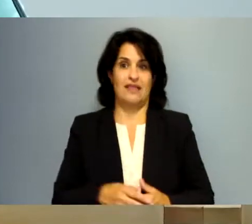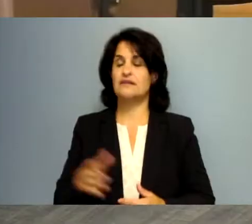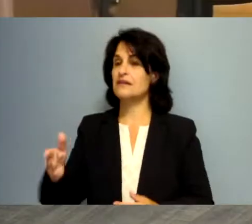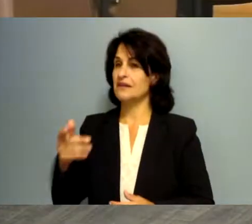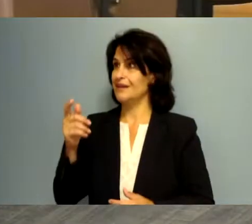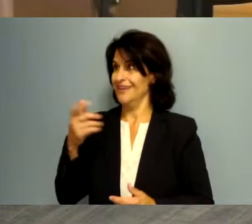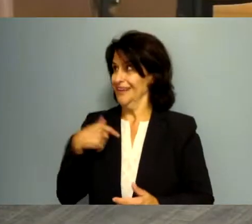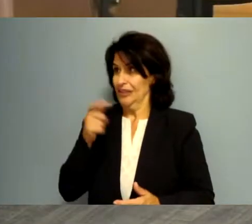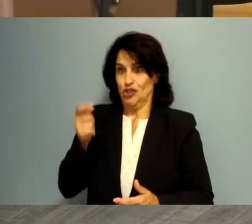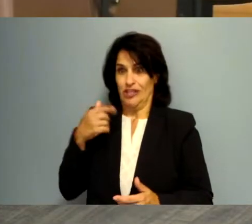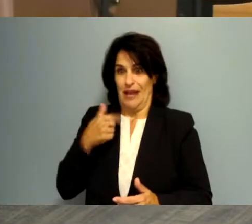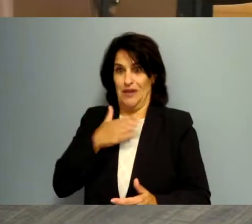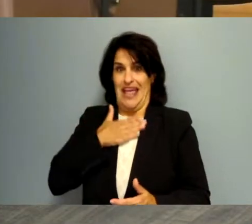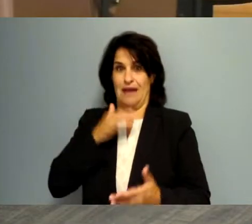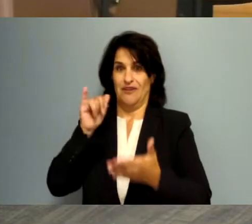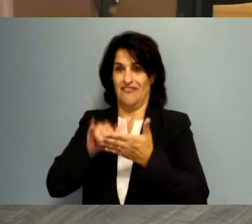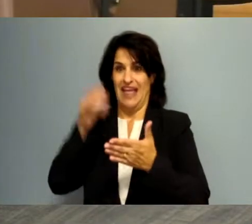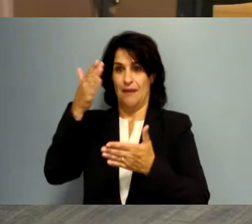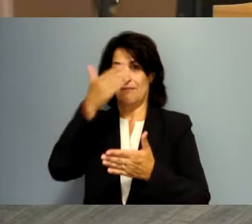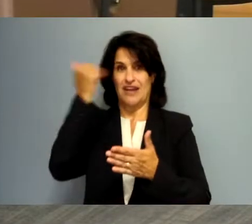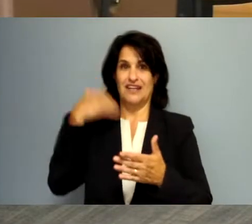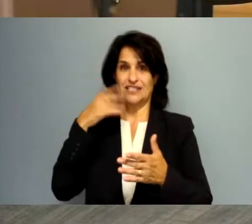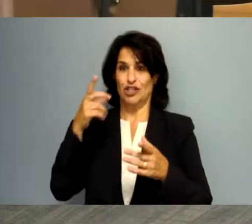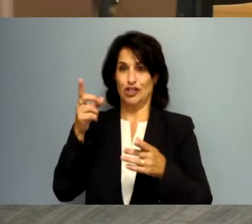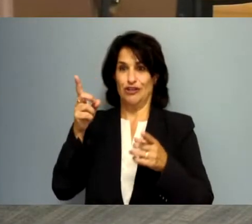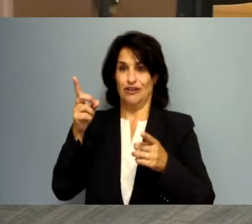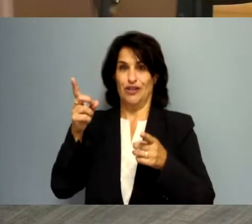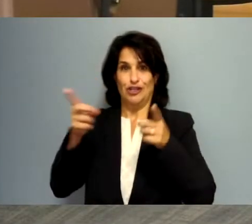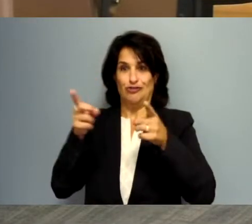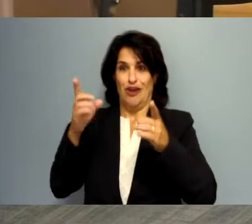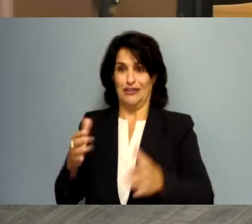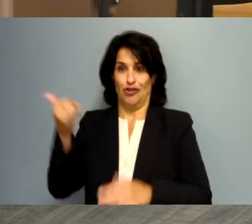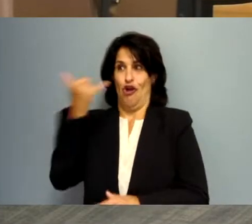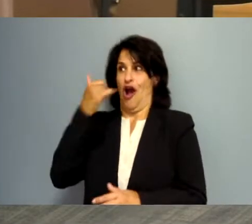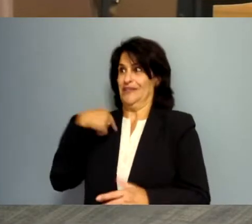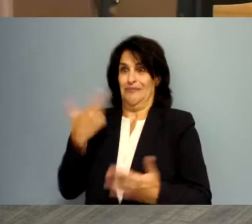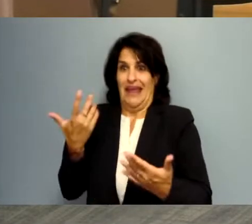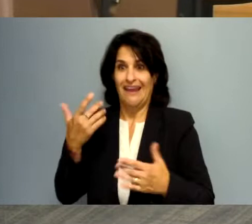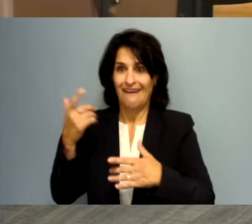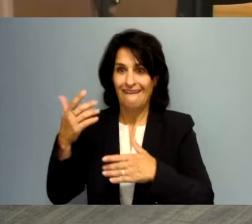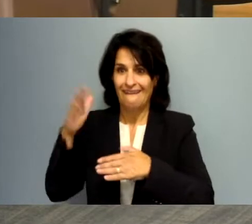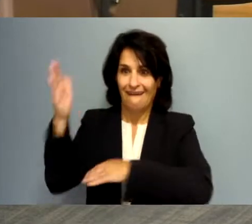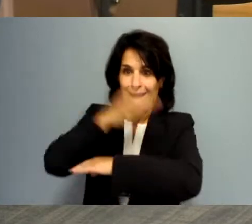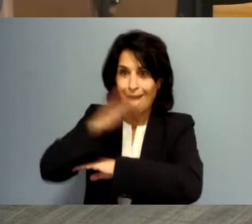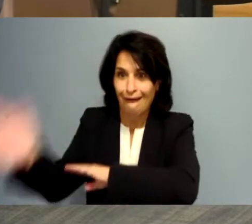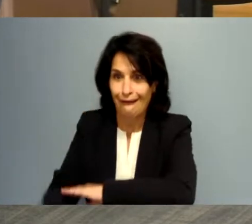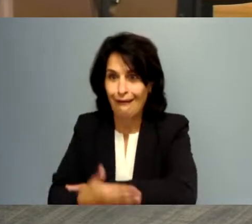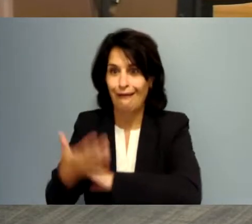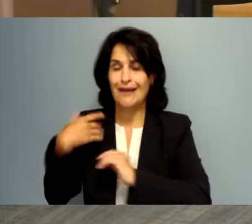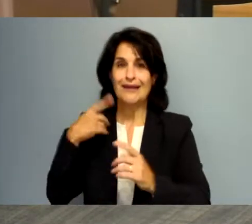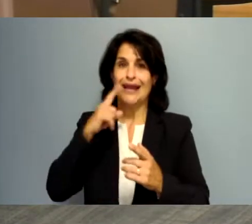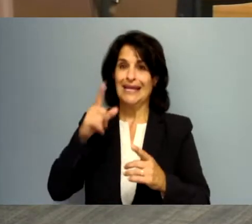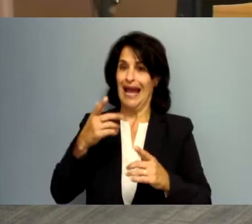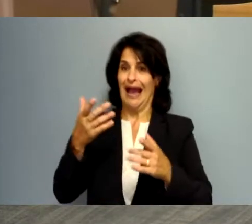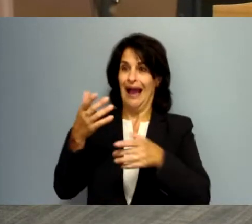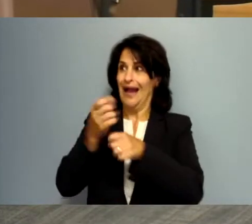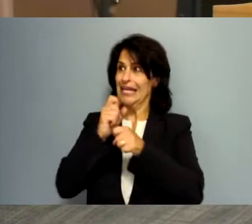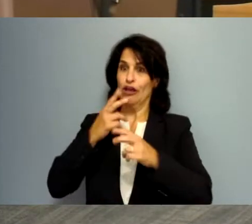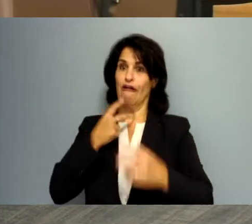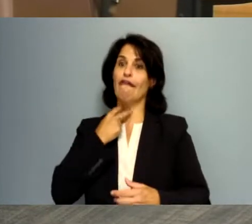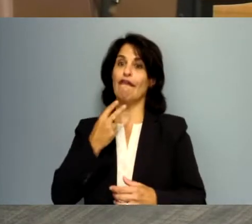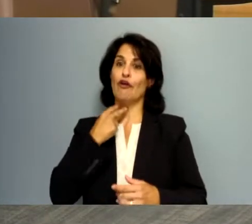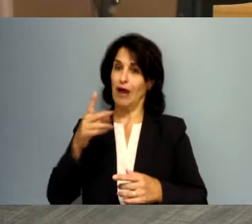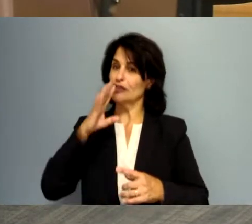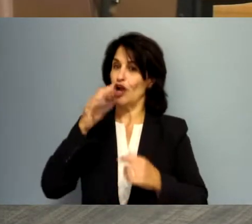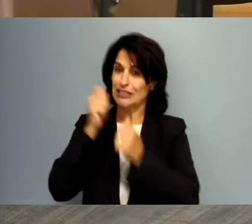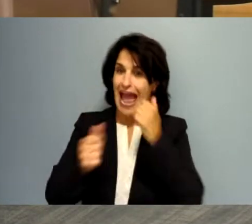for that, because usually the director calls me on my cell phone at all hours of the day or night and says, make can I sure- get a verbal order? I've talked to